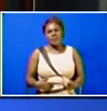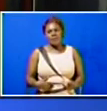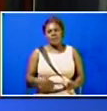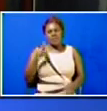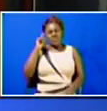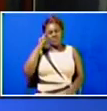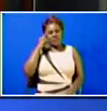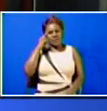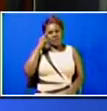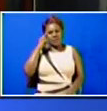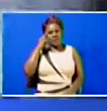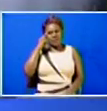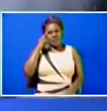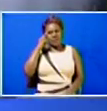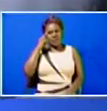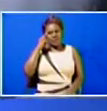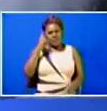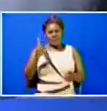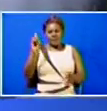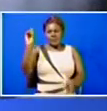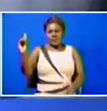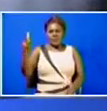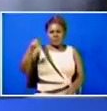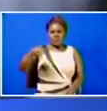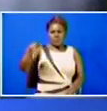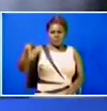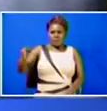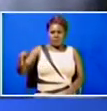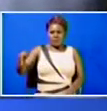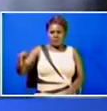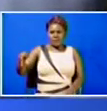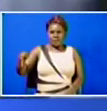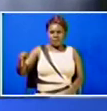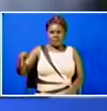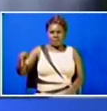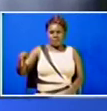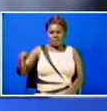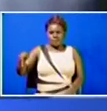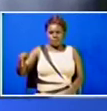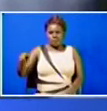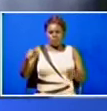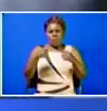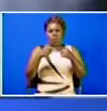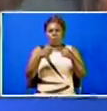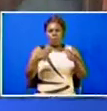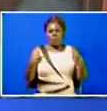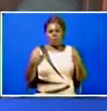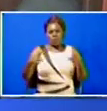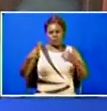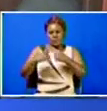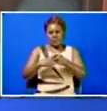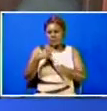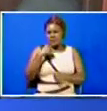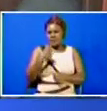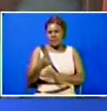I think let's leave it to time. Director of Public Prosecution Nurdin Haji has since appealed the March 9th verdict,